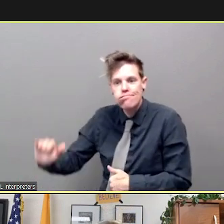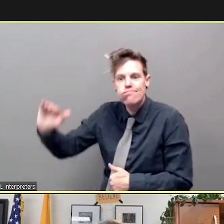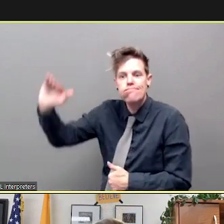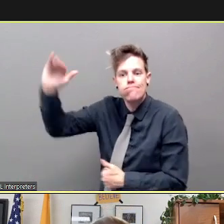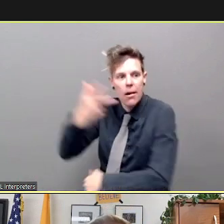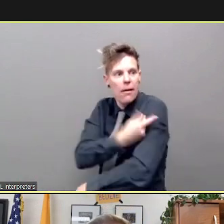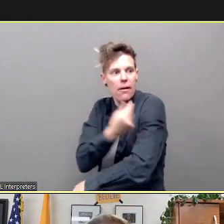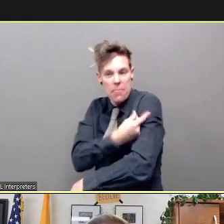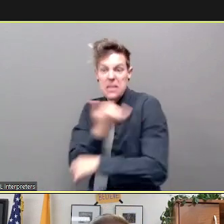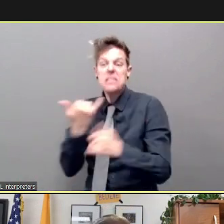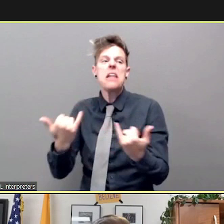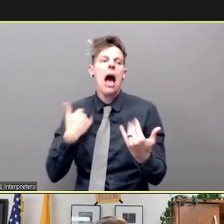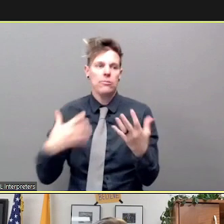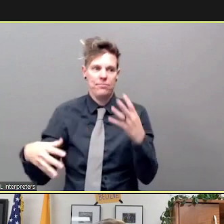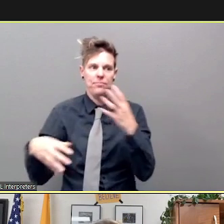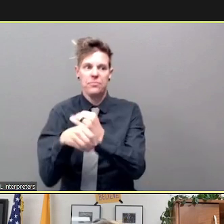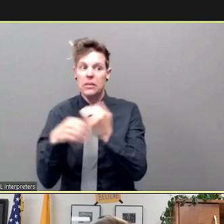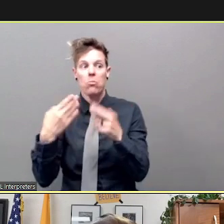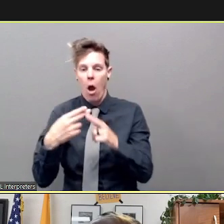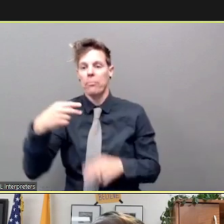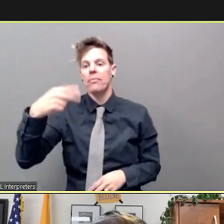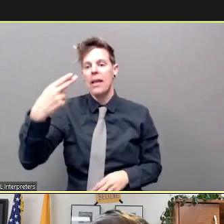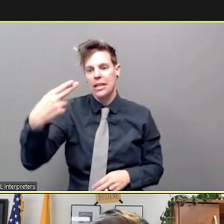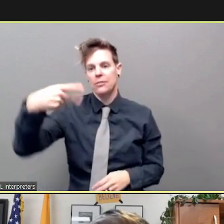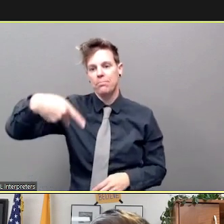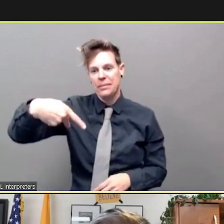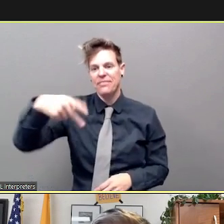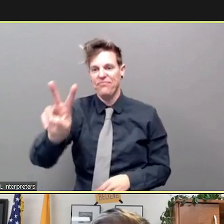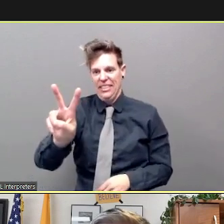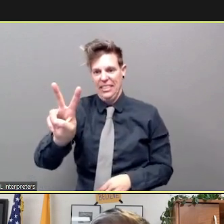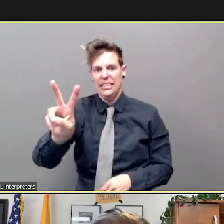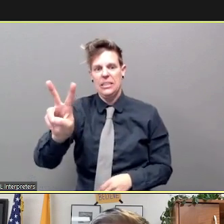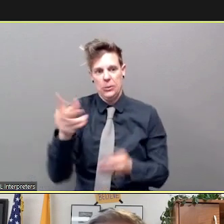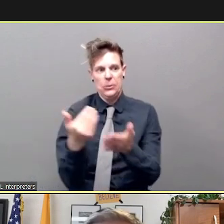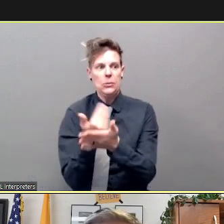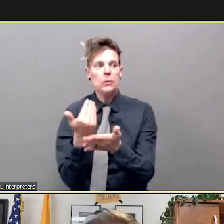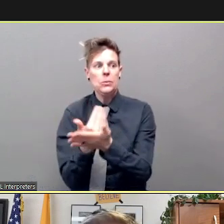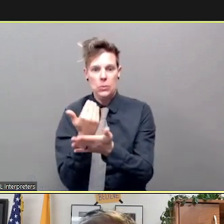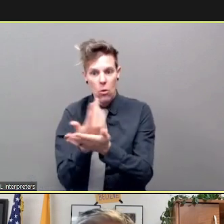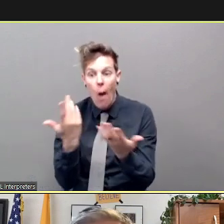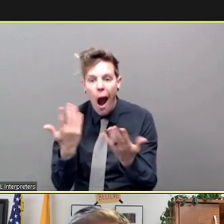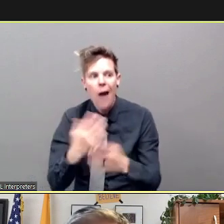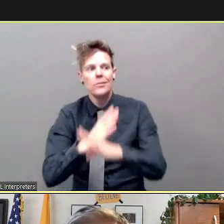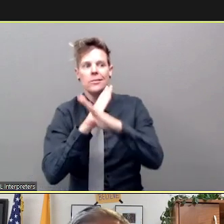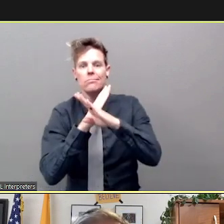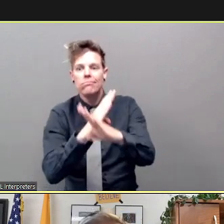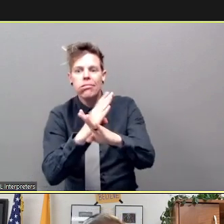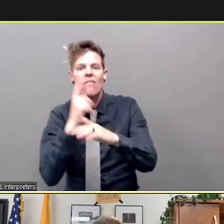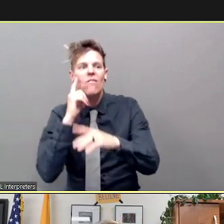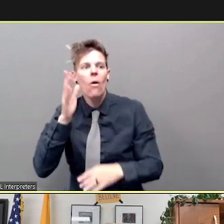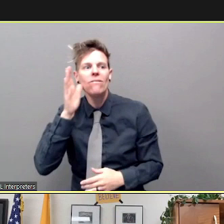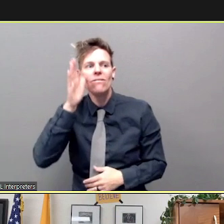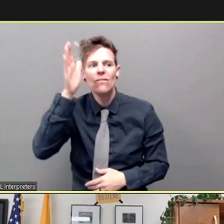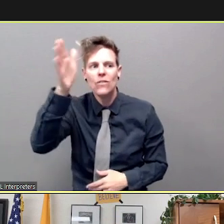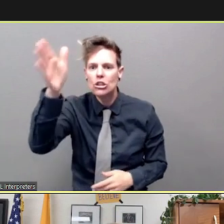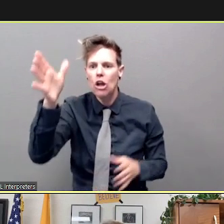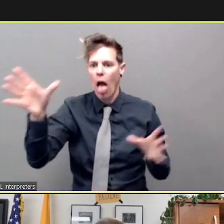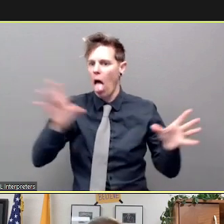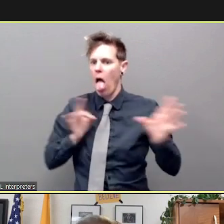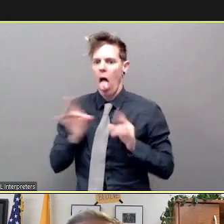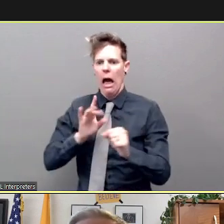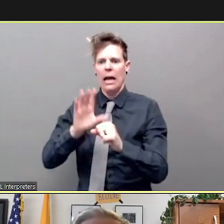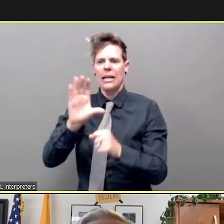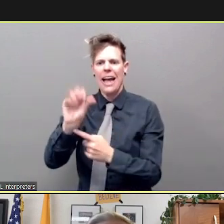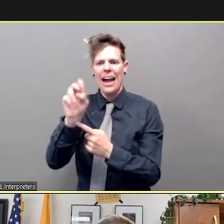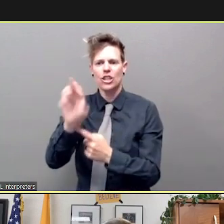vaccine, human papillomavirus. It's a vaccine which prevents people from getting cancer, which we don't have a lot of those vaccines. So that's a